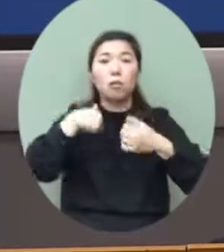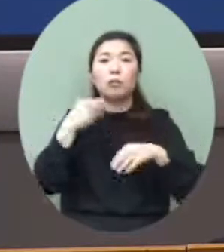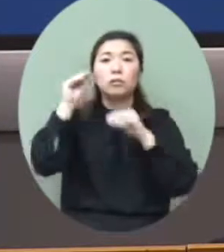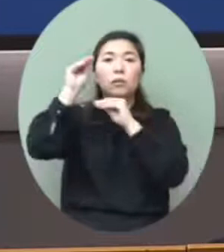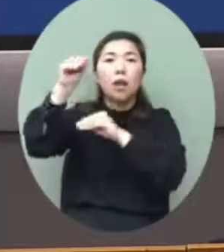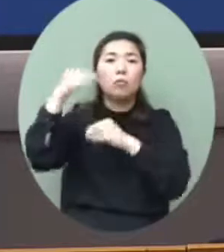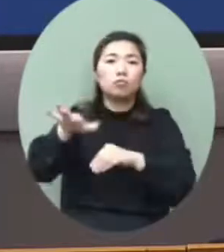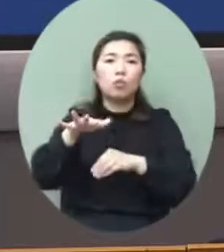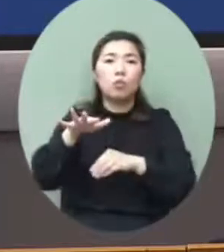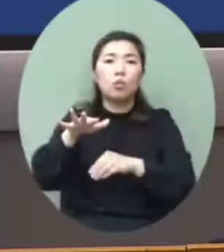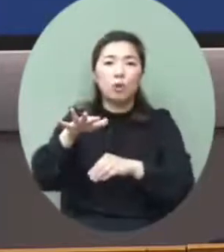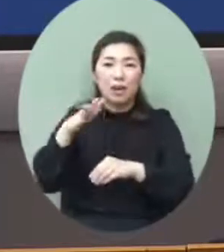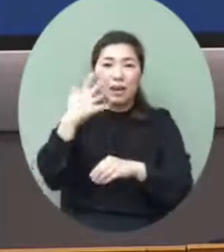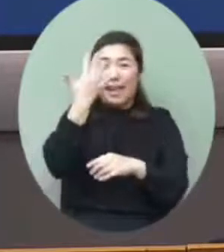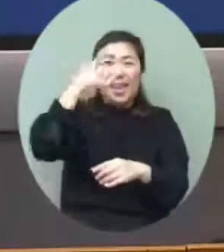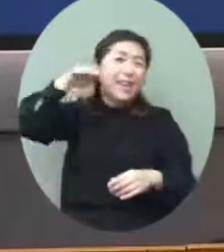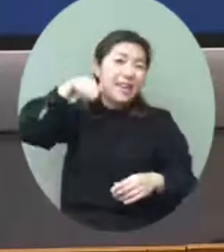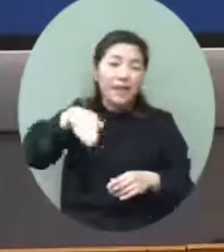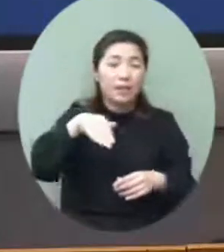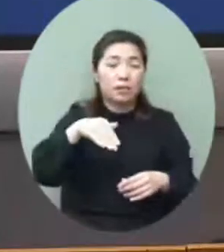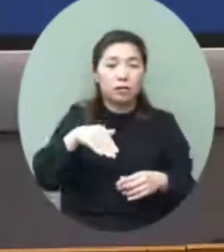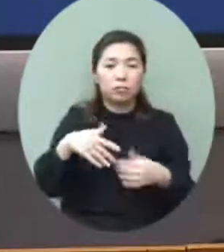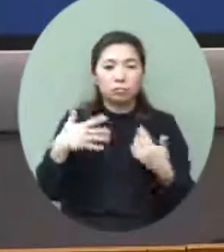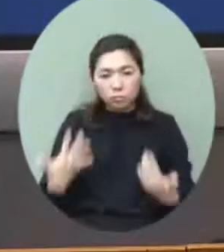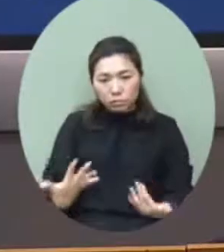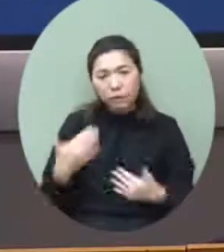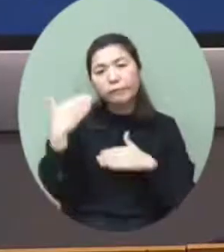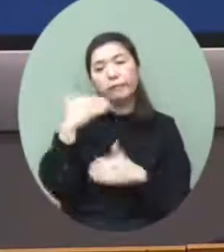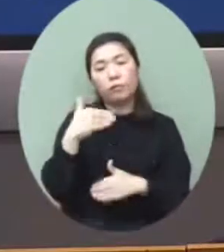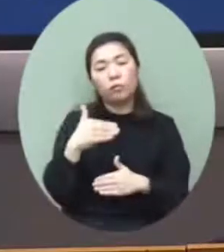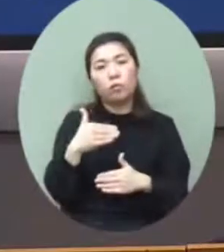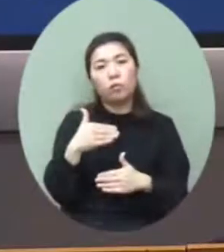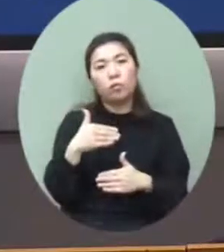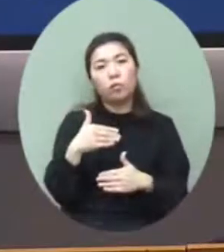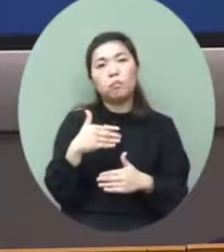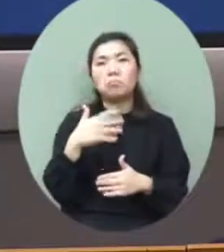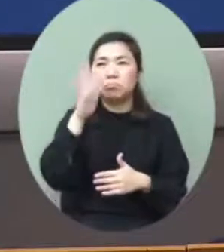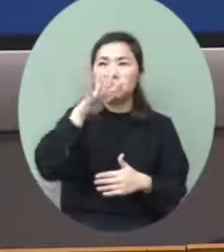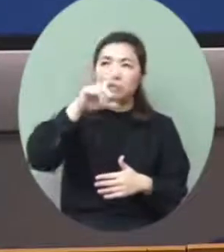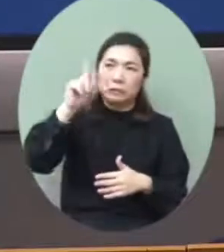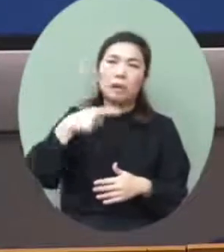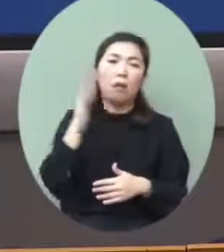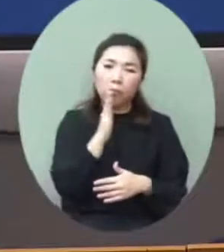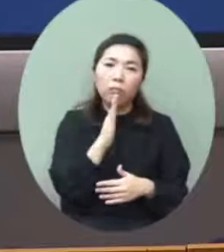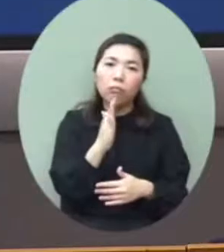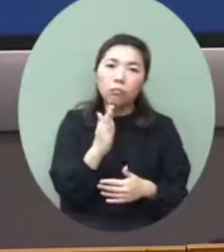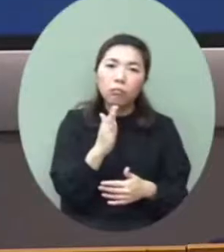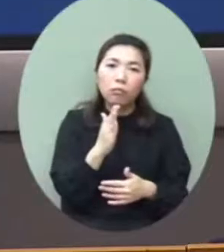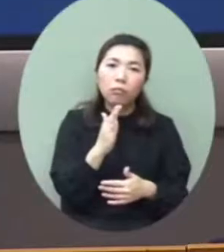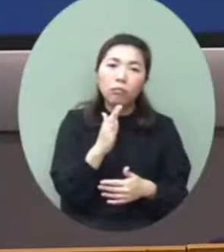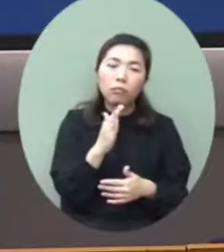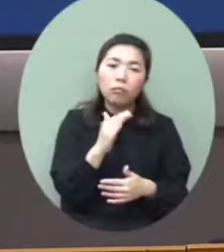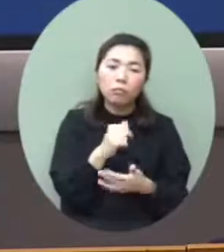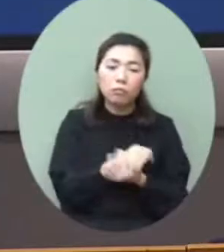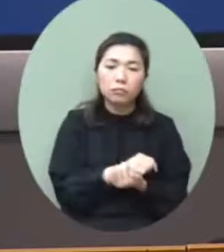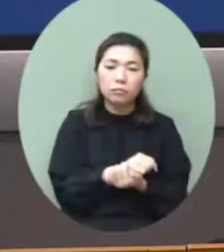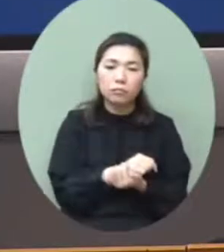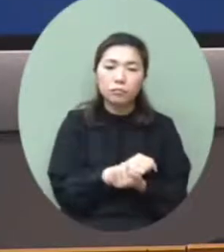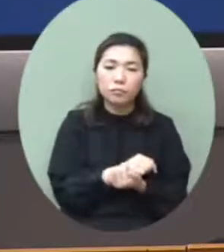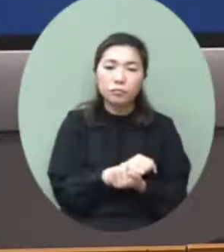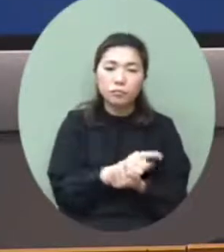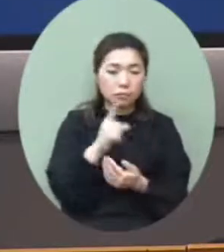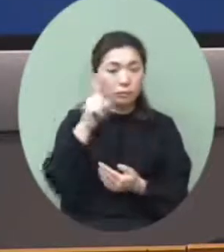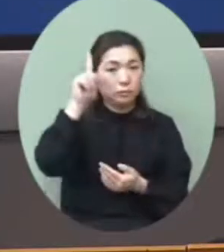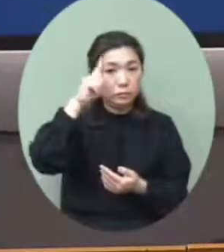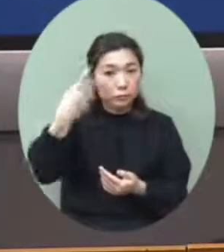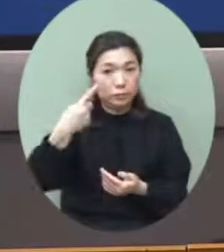RAT kits. We have ordered hundreds of millions of sets, and